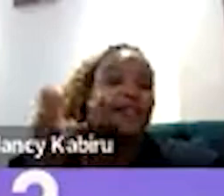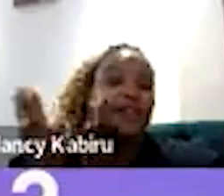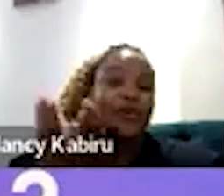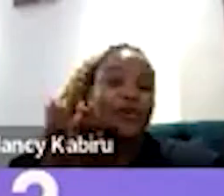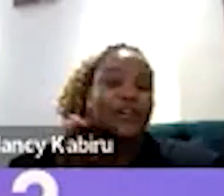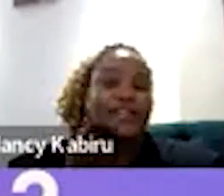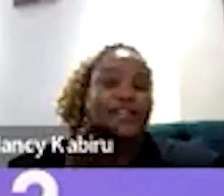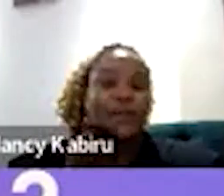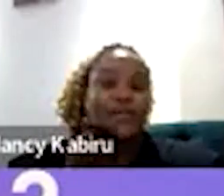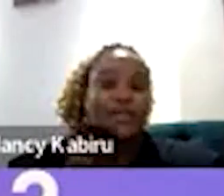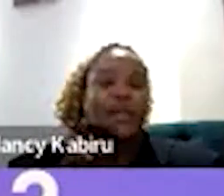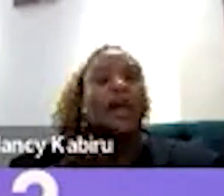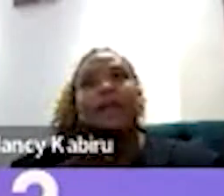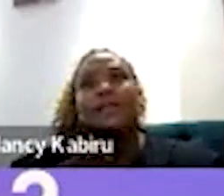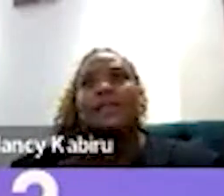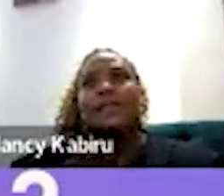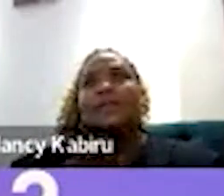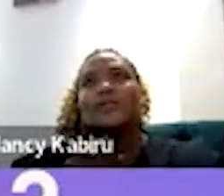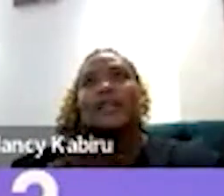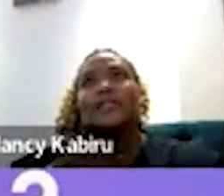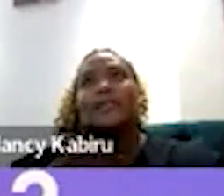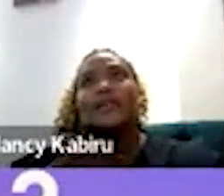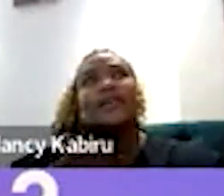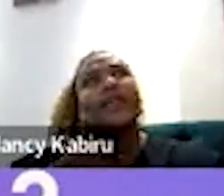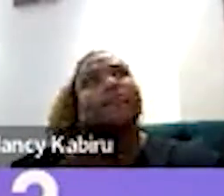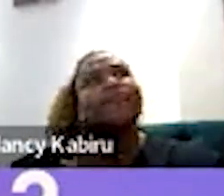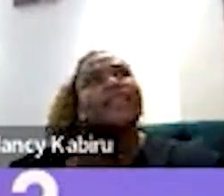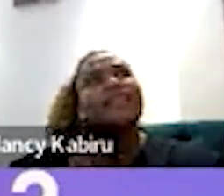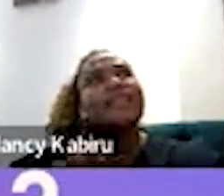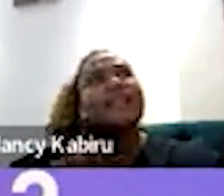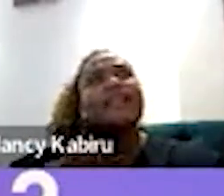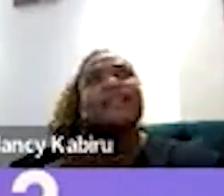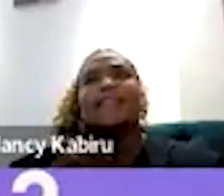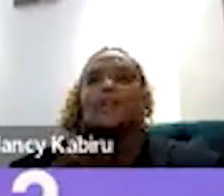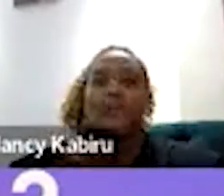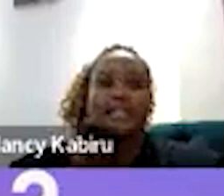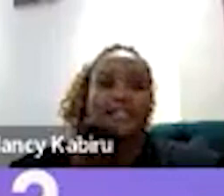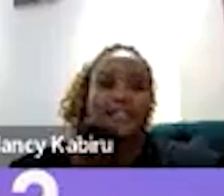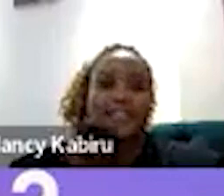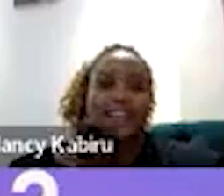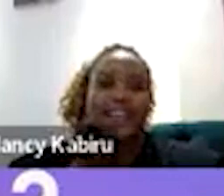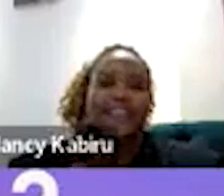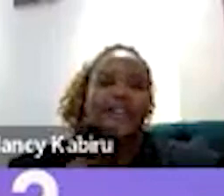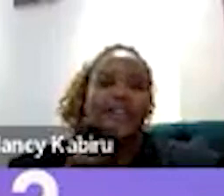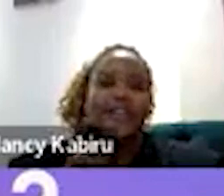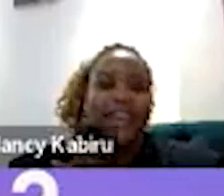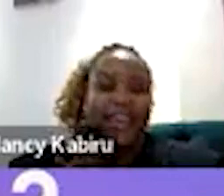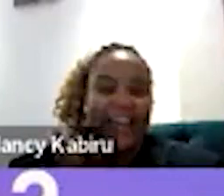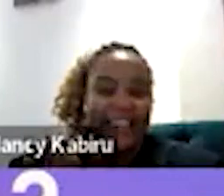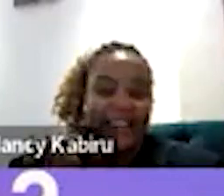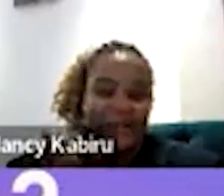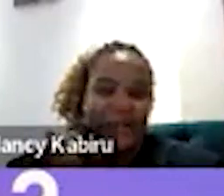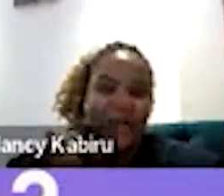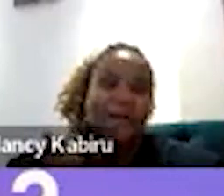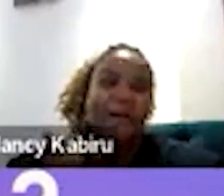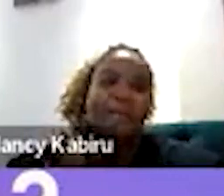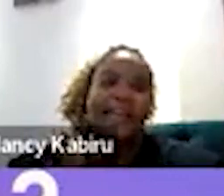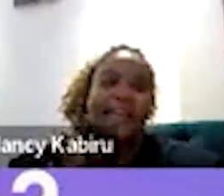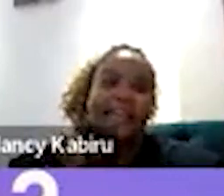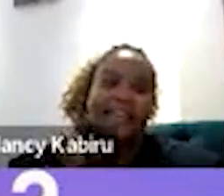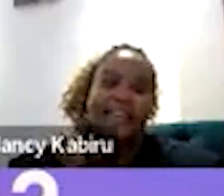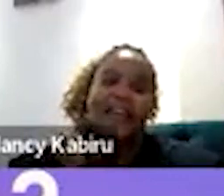This is now for you, Grace, when you say, sometimes you look at someone and you're like, is it an illness or what is it? So you'll hear